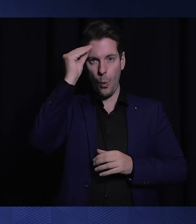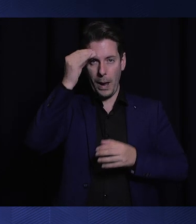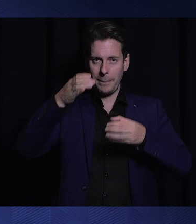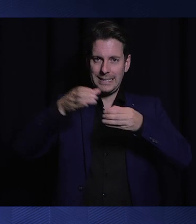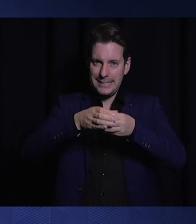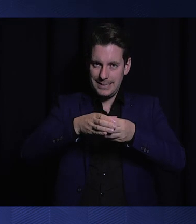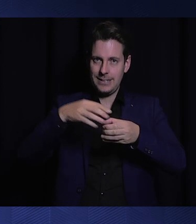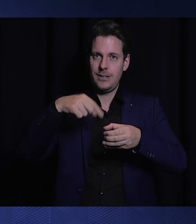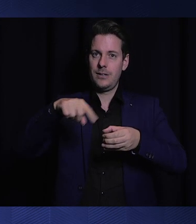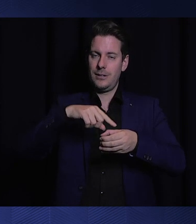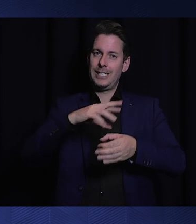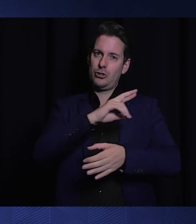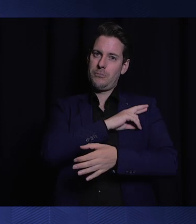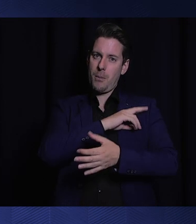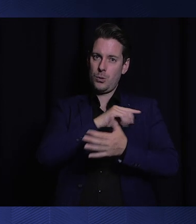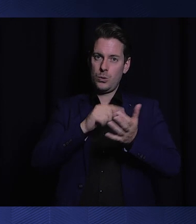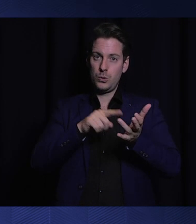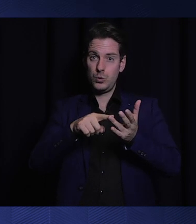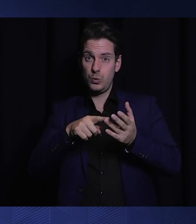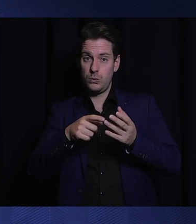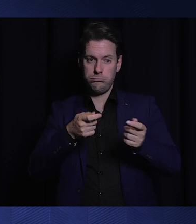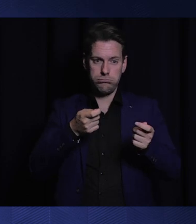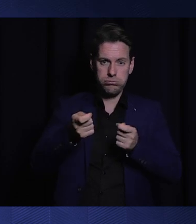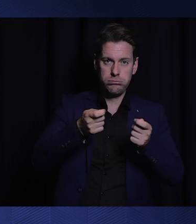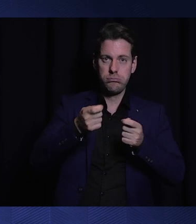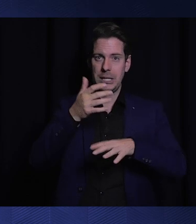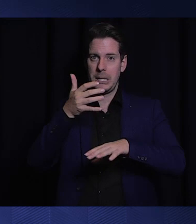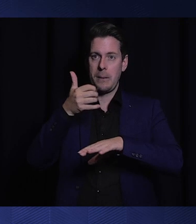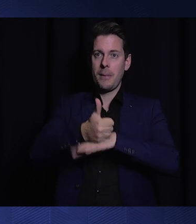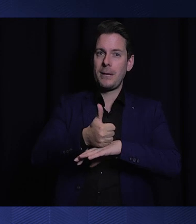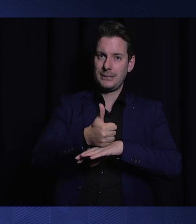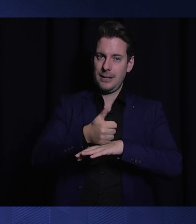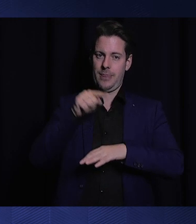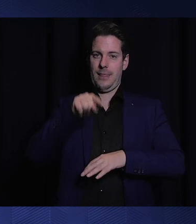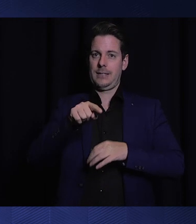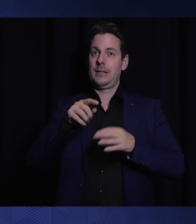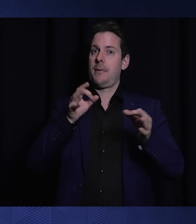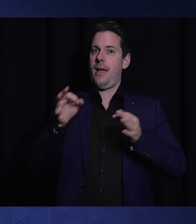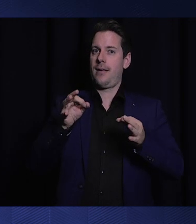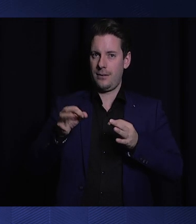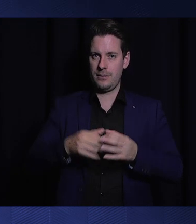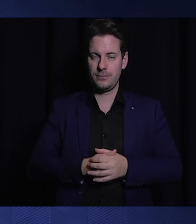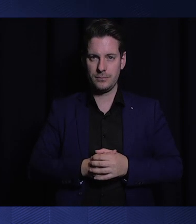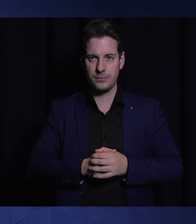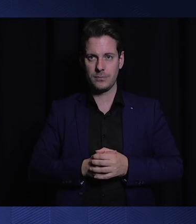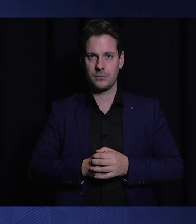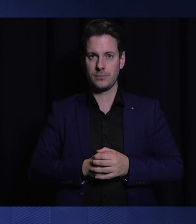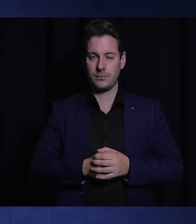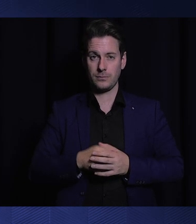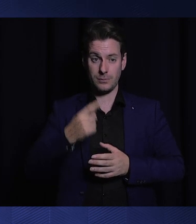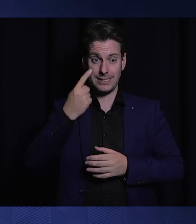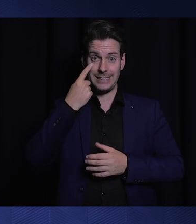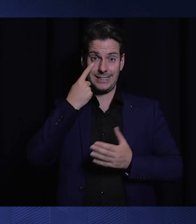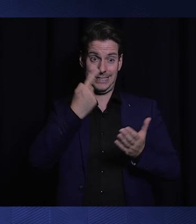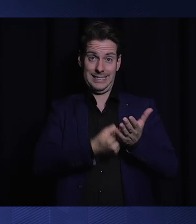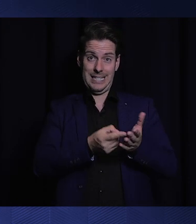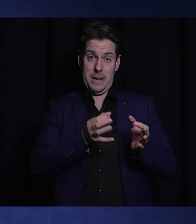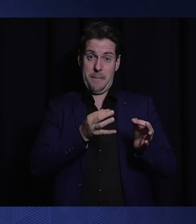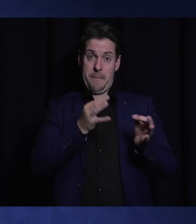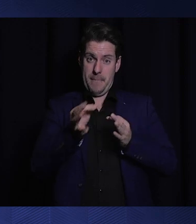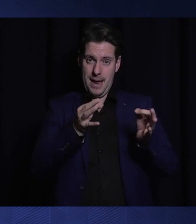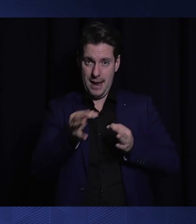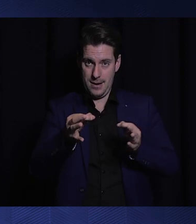is responsible for facilitating and implementing their disaster plan. So if you look at the disaster plan, it's